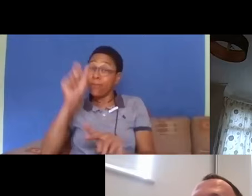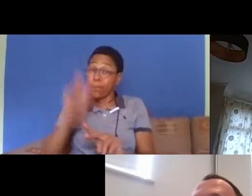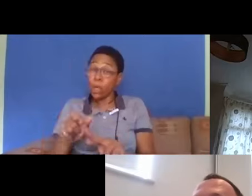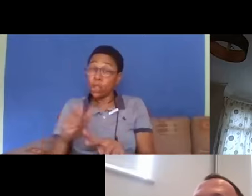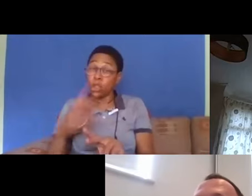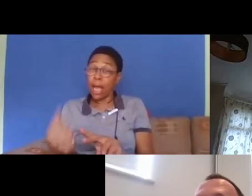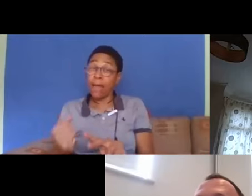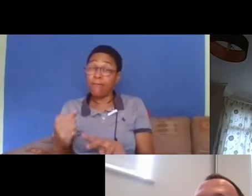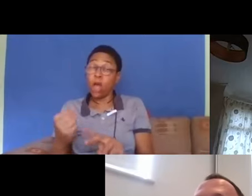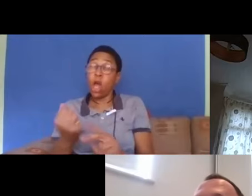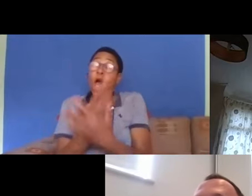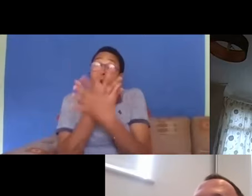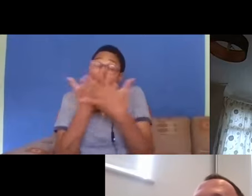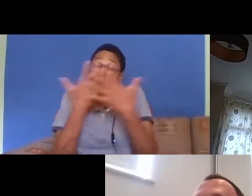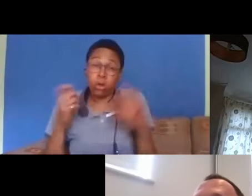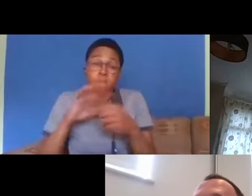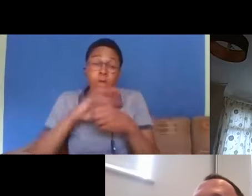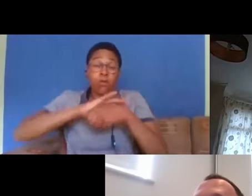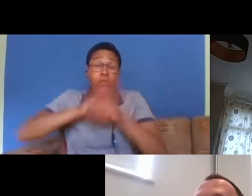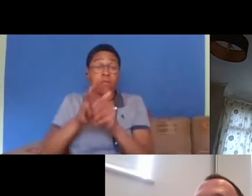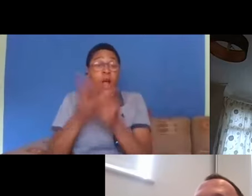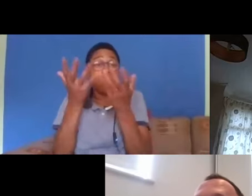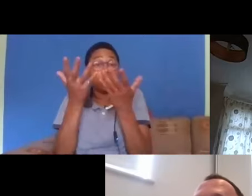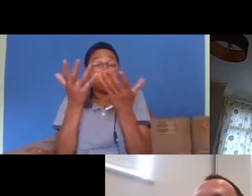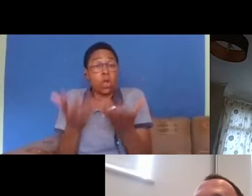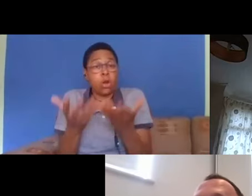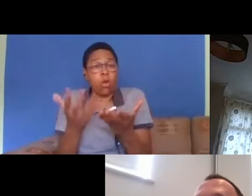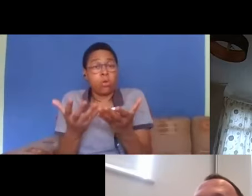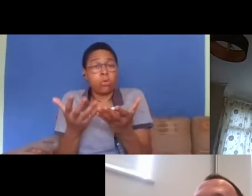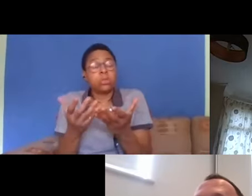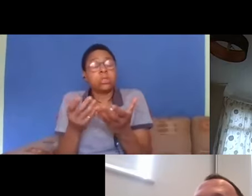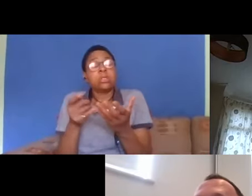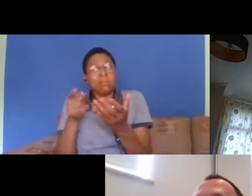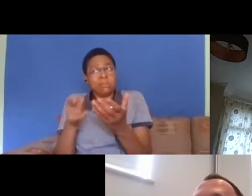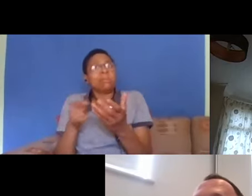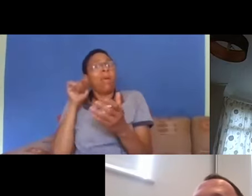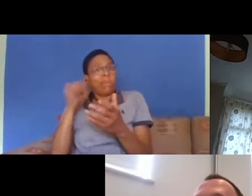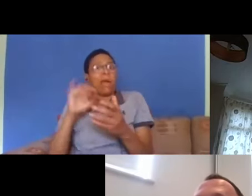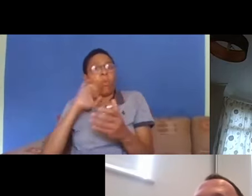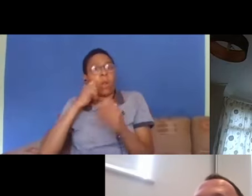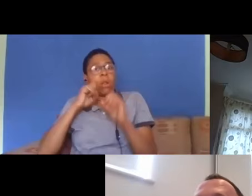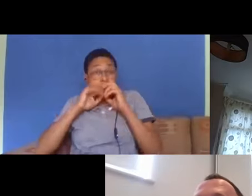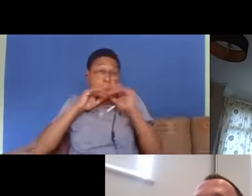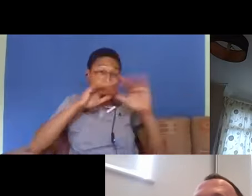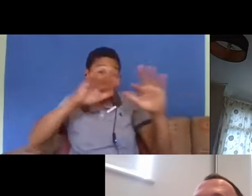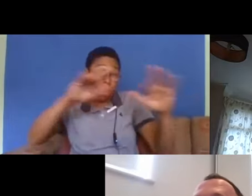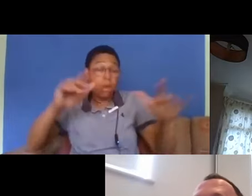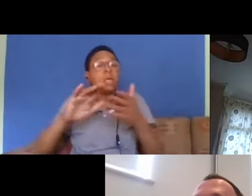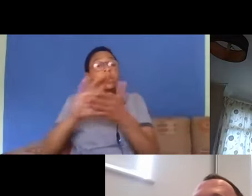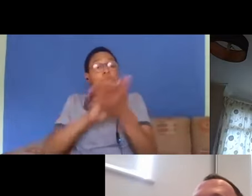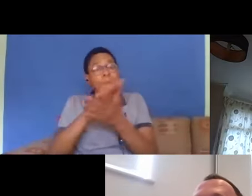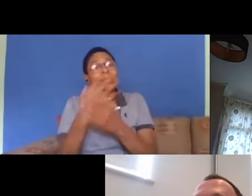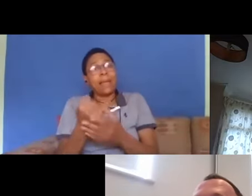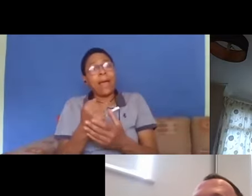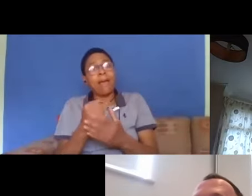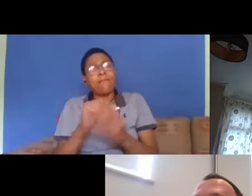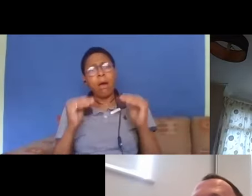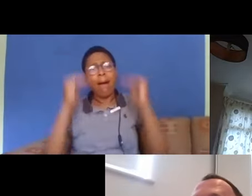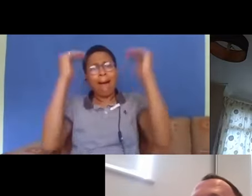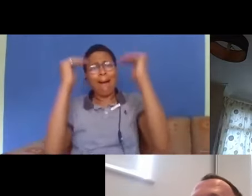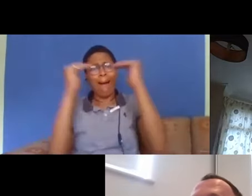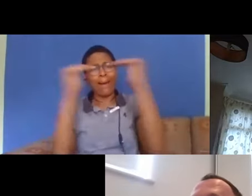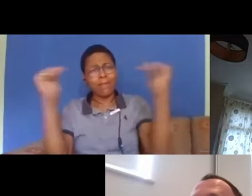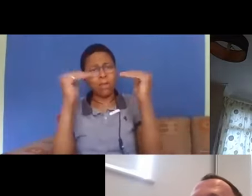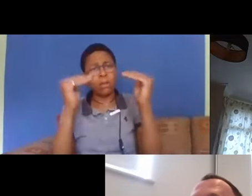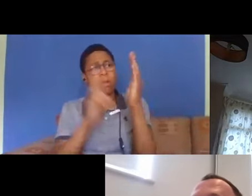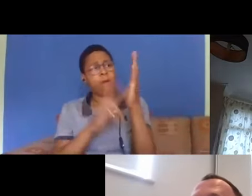that people may have read in the literature about what are called super spreaders. And these are people who've got very, very high viral load, who are usually